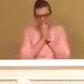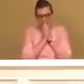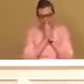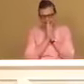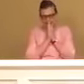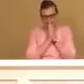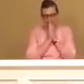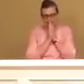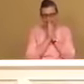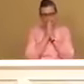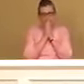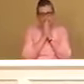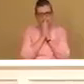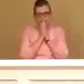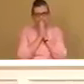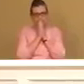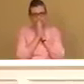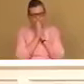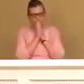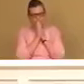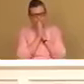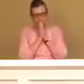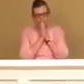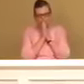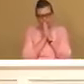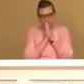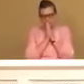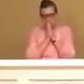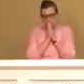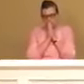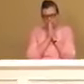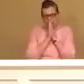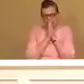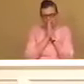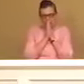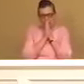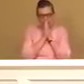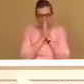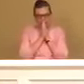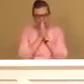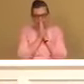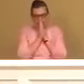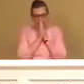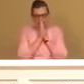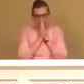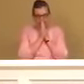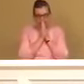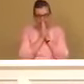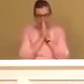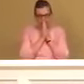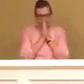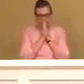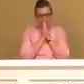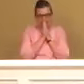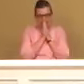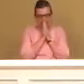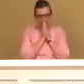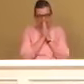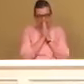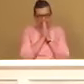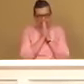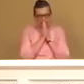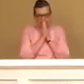I'm believing you right now that you're going to touch, that you're going to heal, Lord. God, I'm asking you to send angels to that hospital in Tyler right